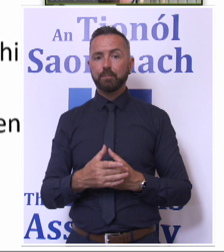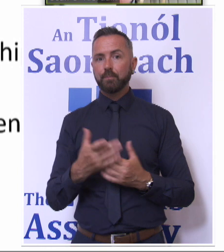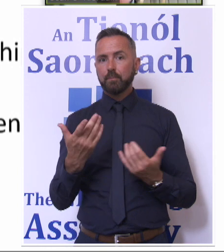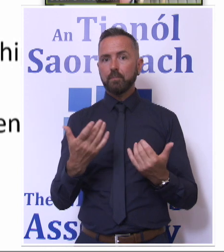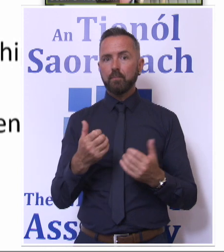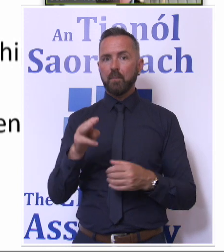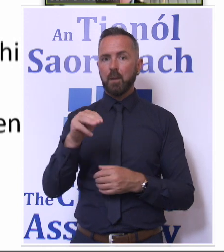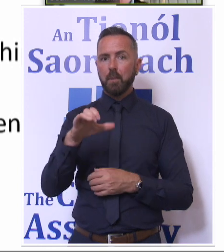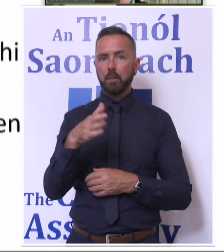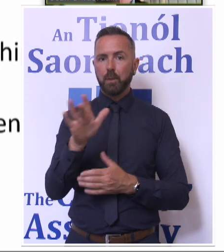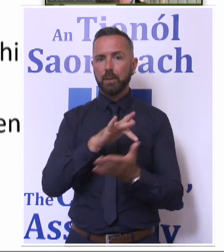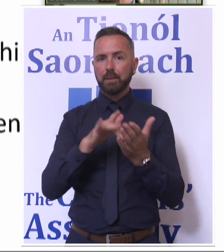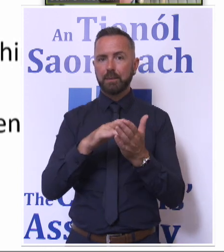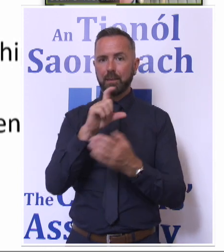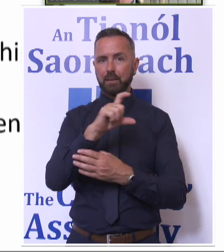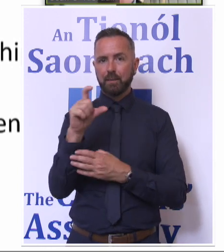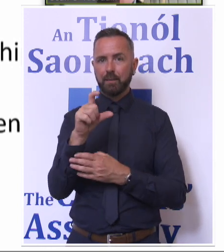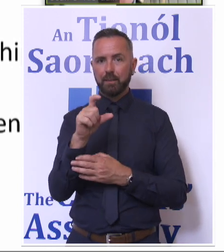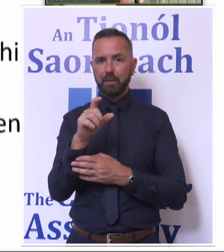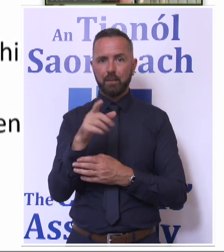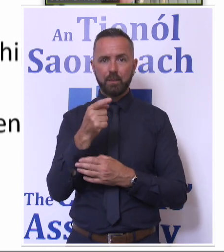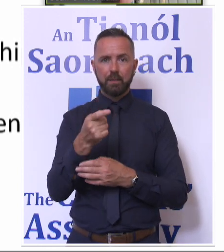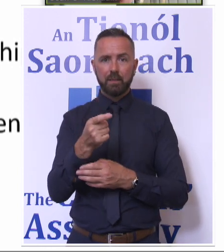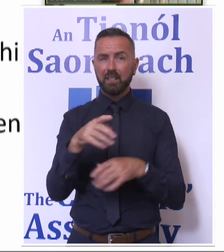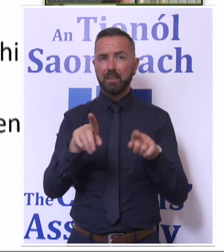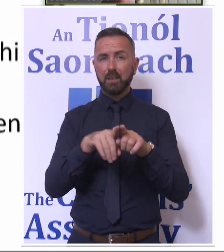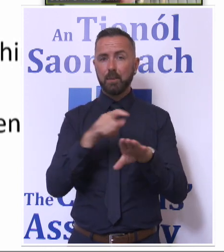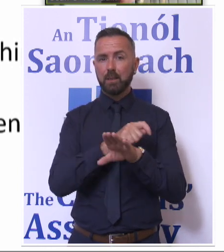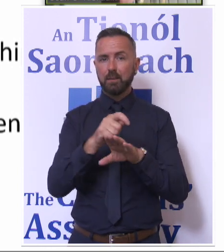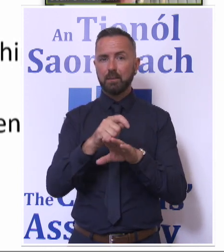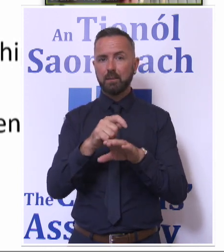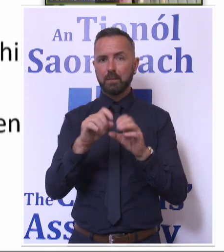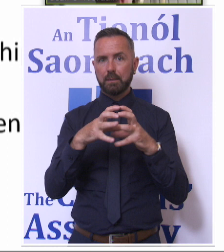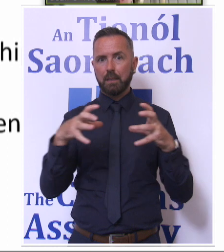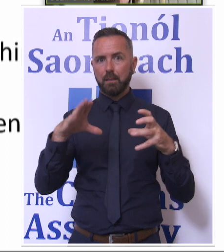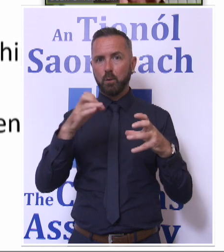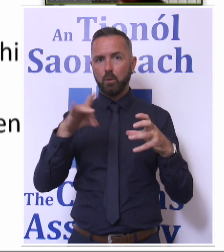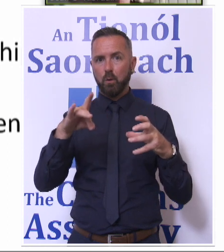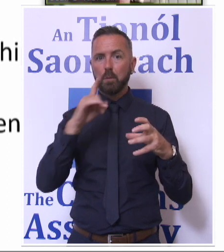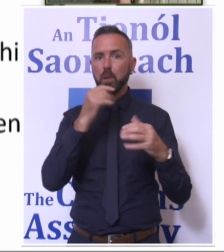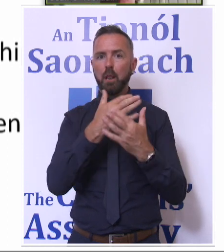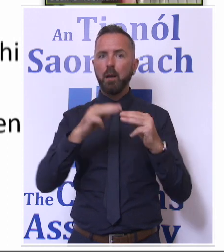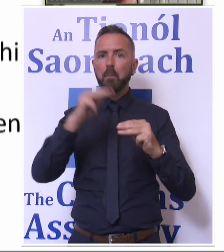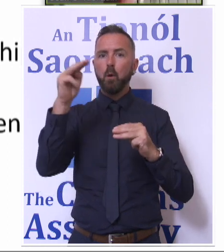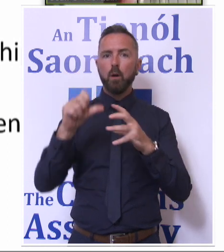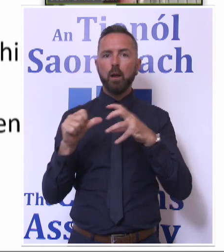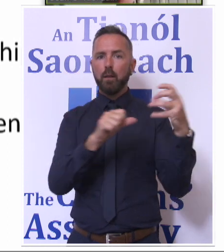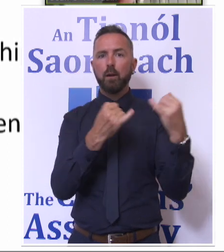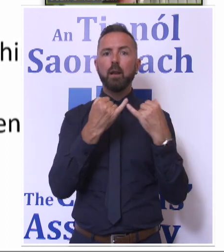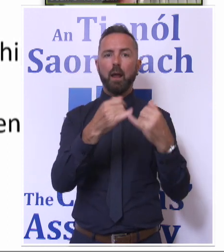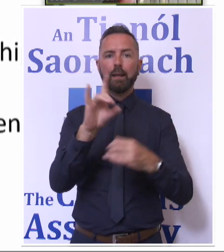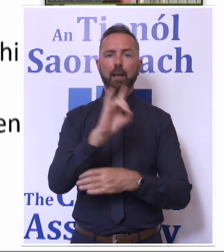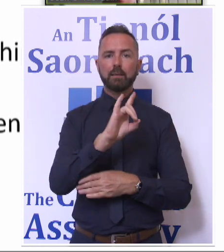Council, which is, this Melbourne City itself is about the same size as Cork City, but they have a lot of authorities like Helsinki around them.